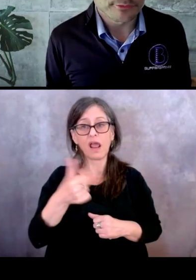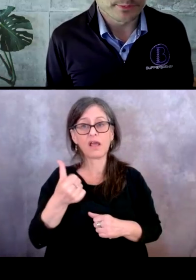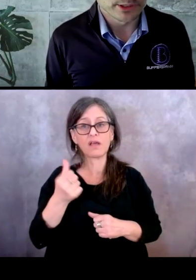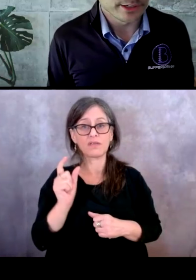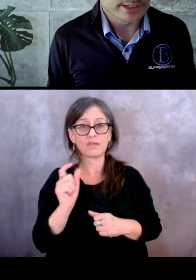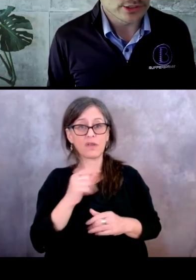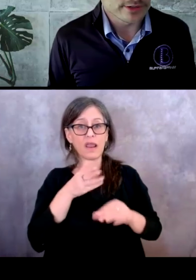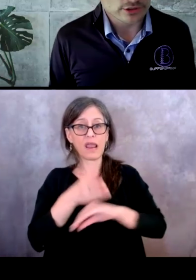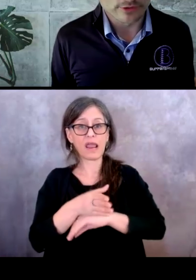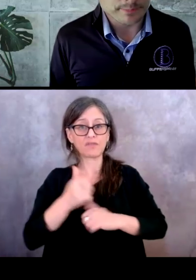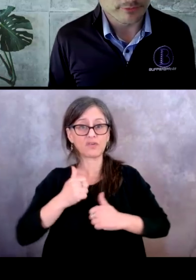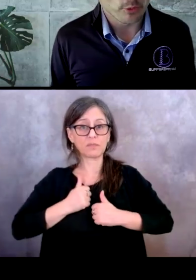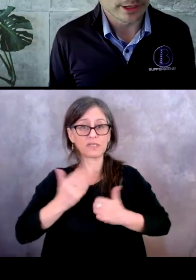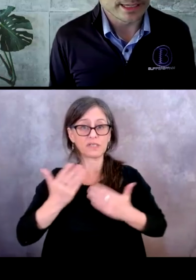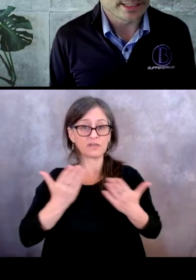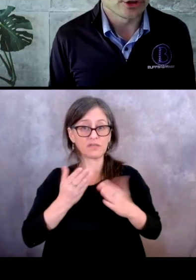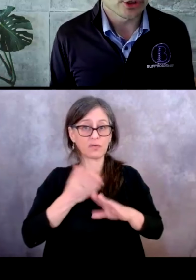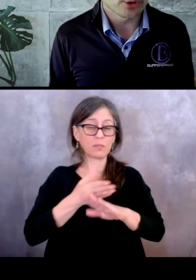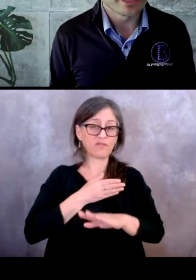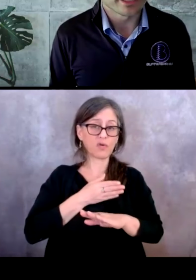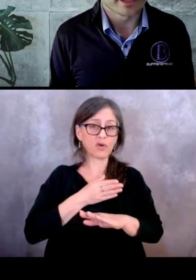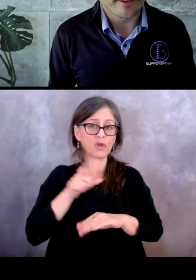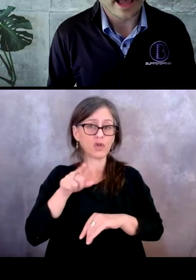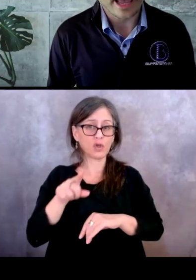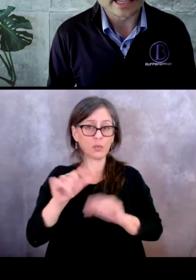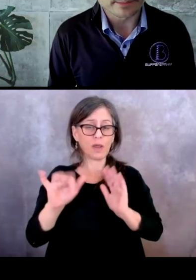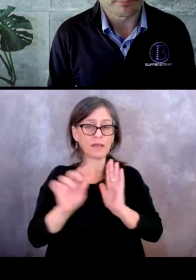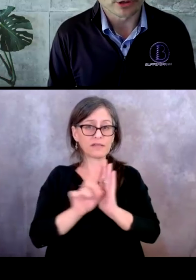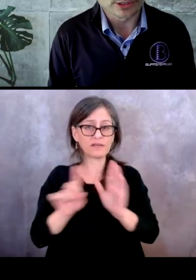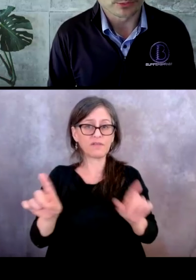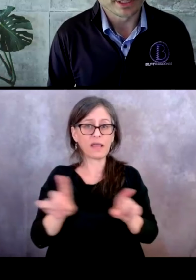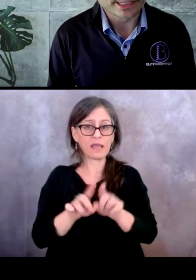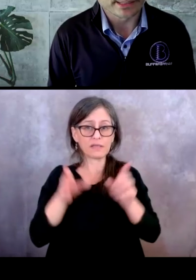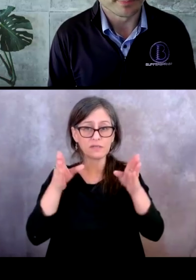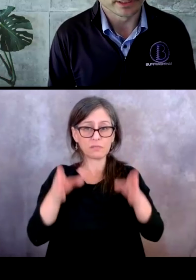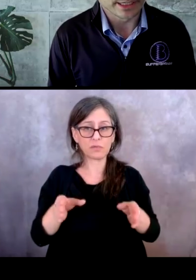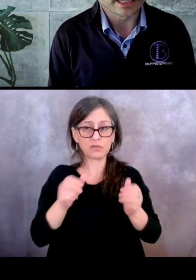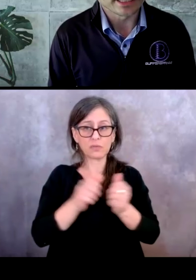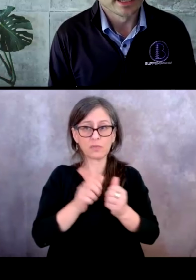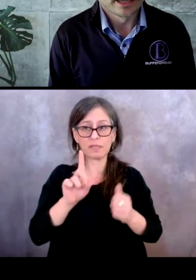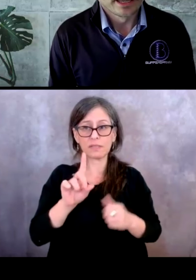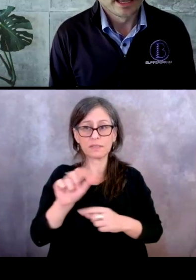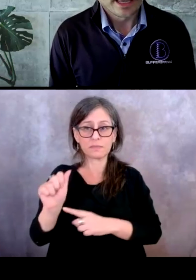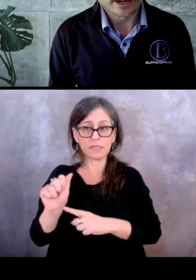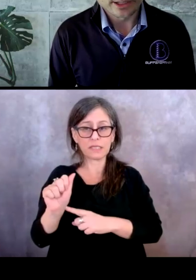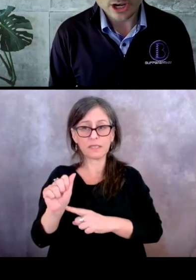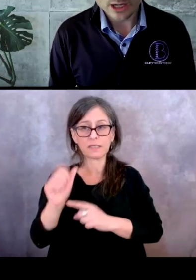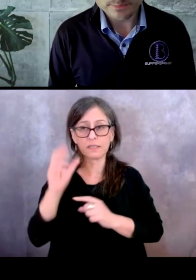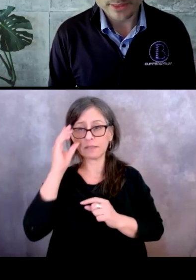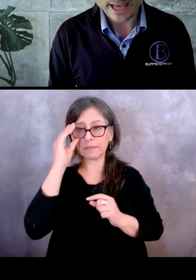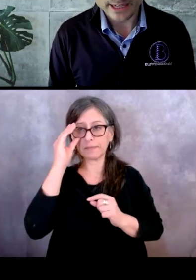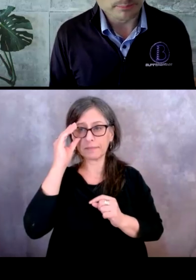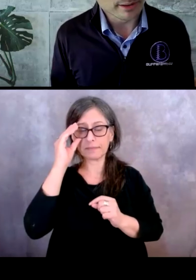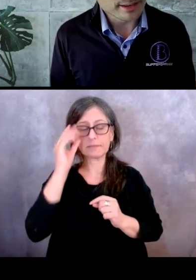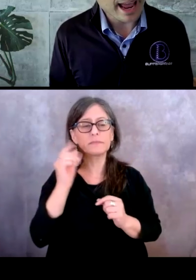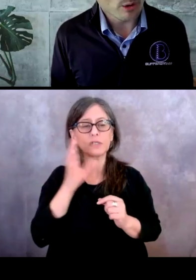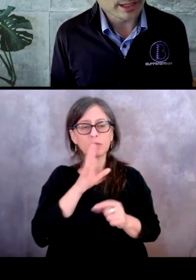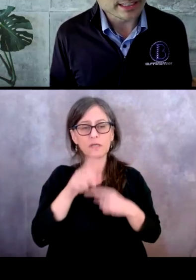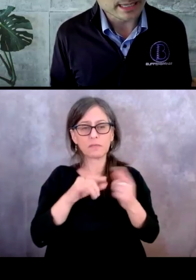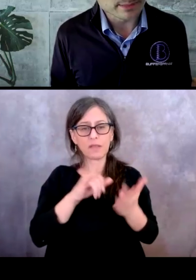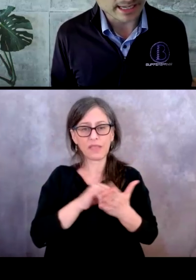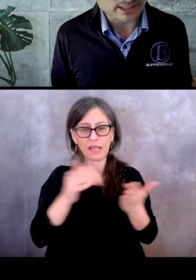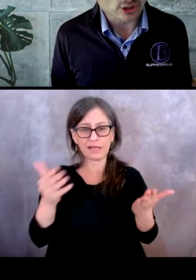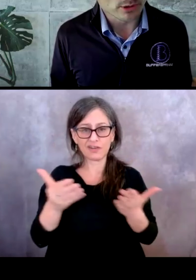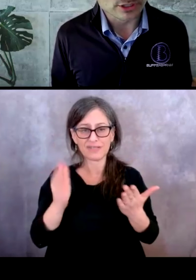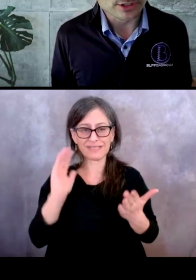up right after military service or right before it is, do you identify as a person with disabilities? And I'll talk about that here. But now